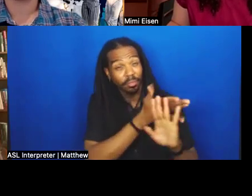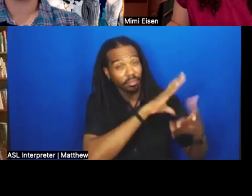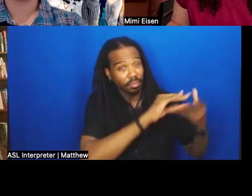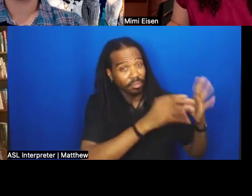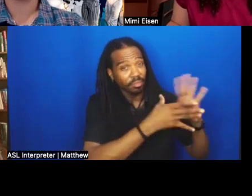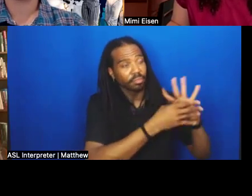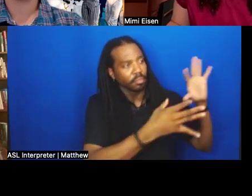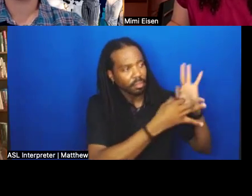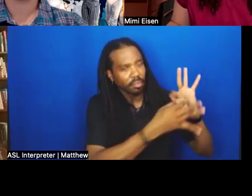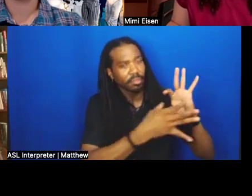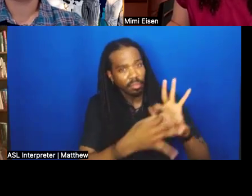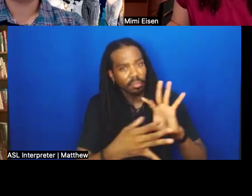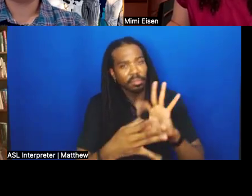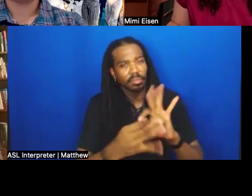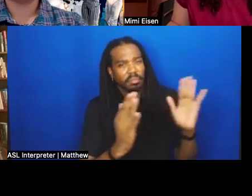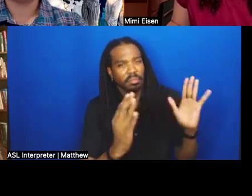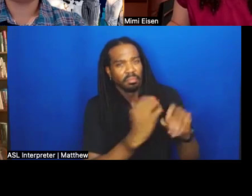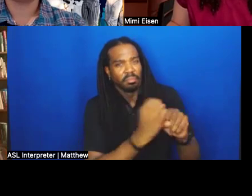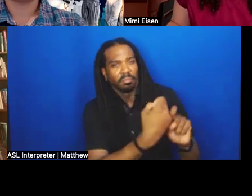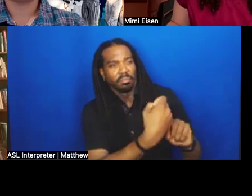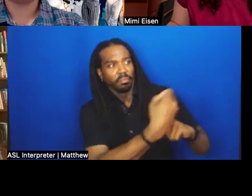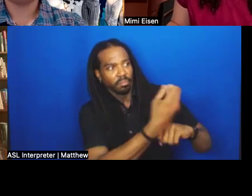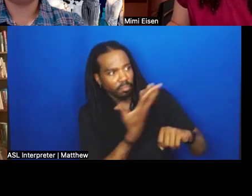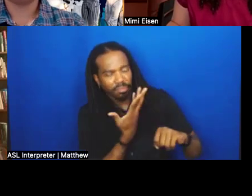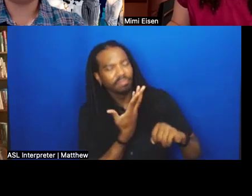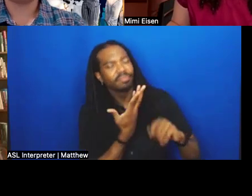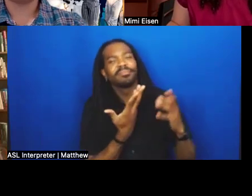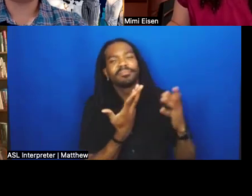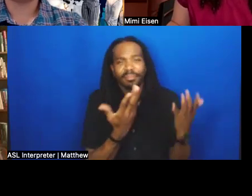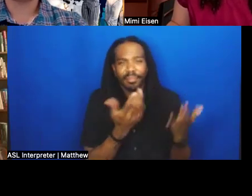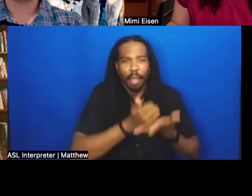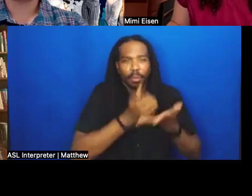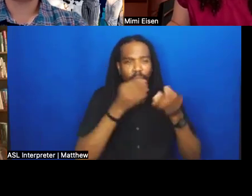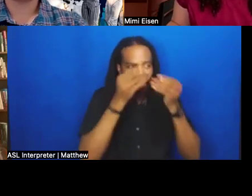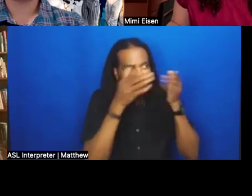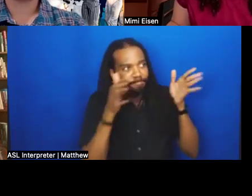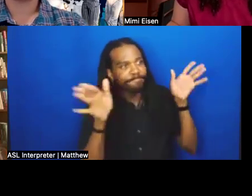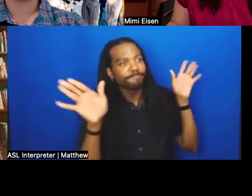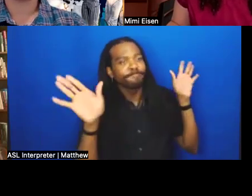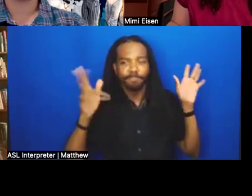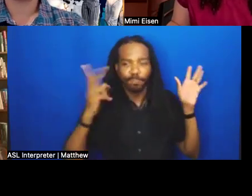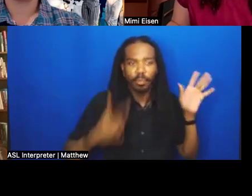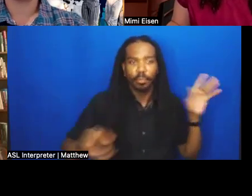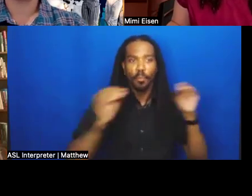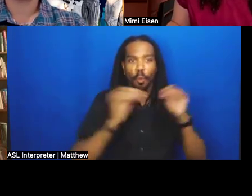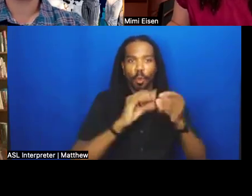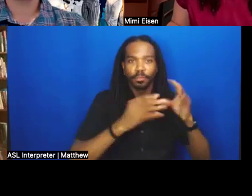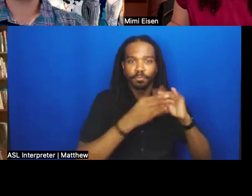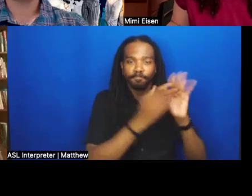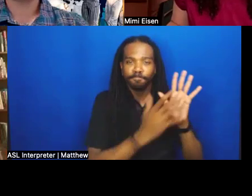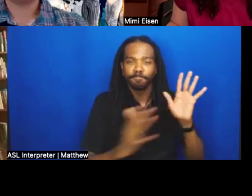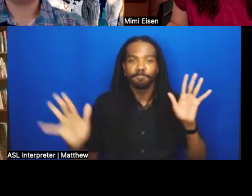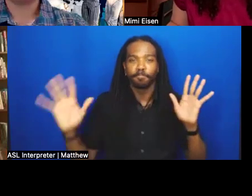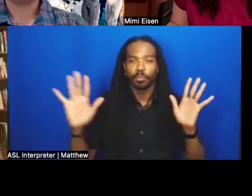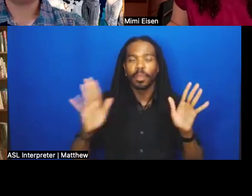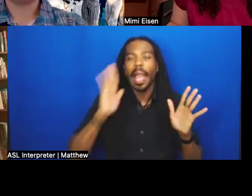small, powerful, white and wealthy subset of the population. So I'll highlight a few. I won't